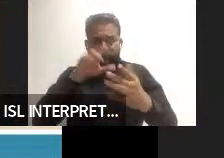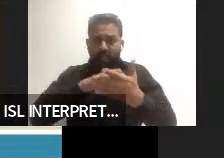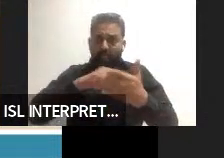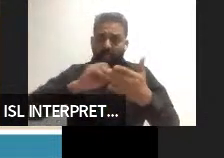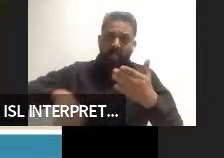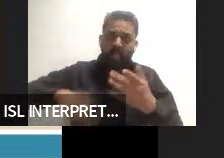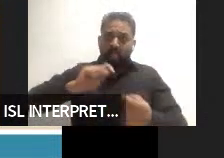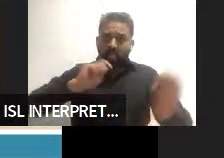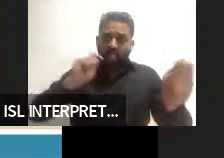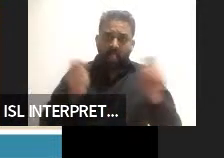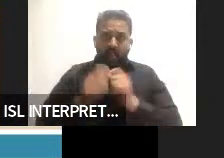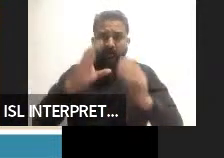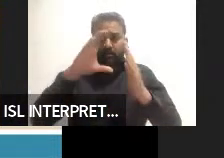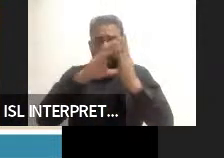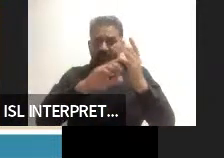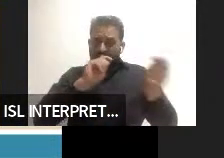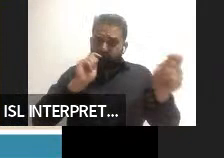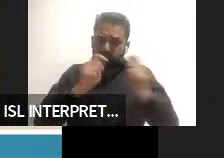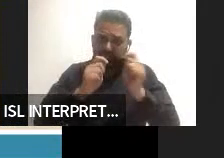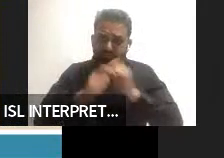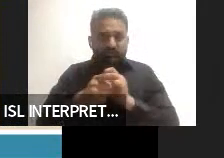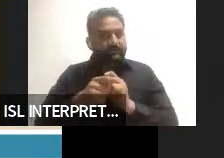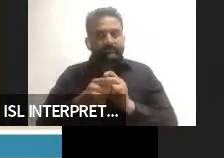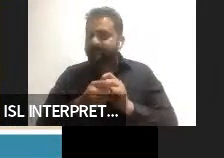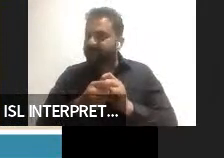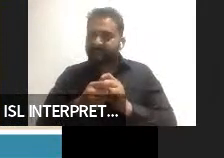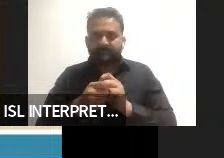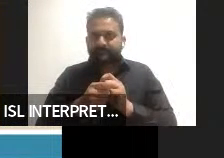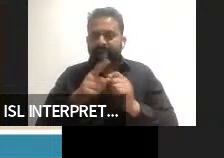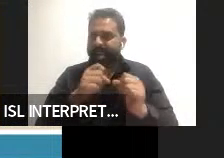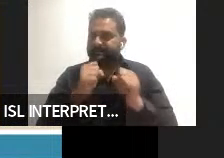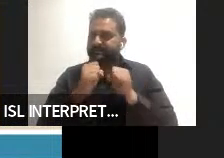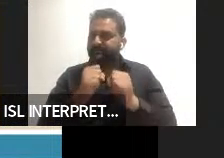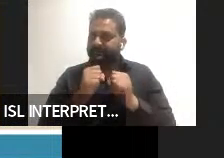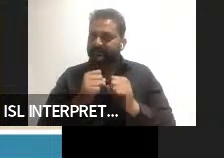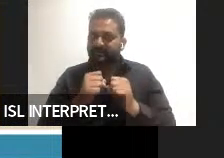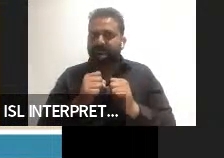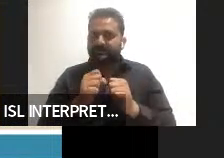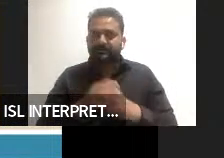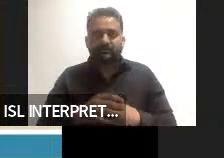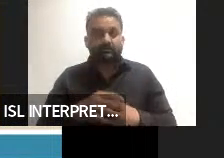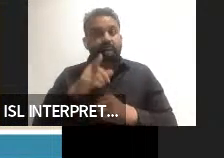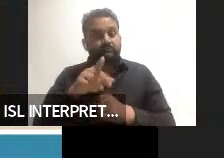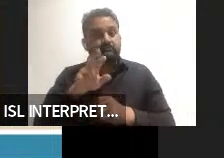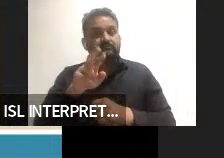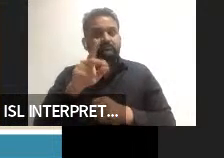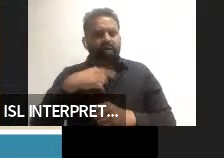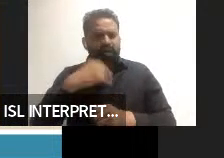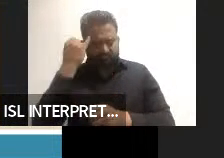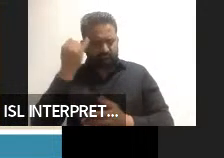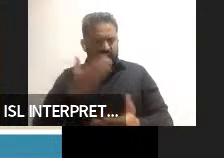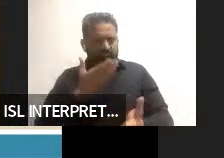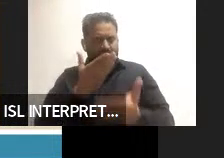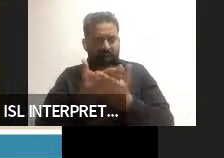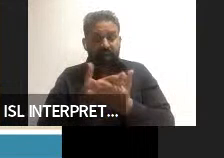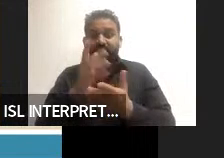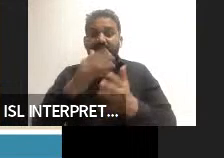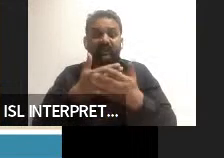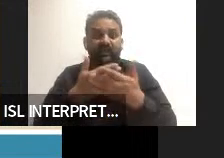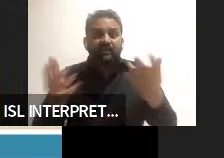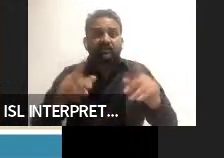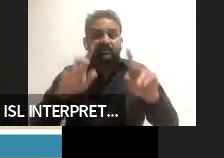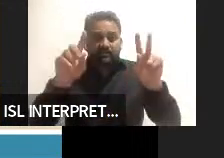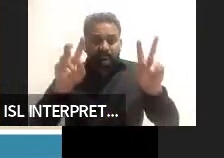the paragraph. If you do that, it will be very, very difficult to do that. So therefore, we suggest that do not change